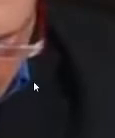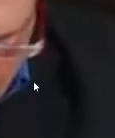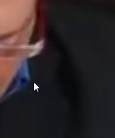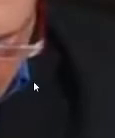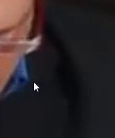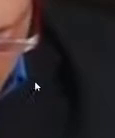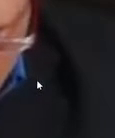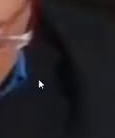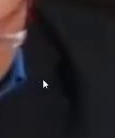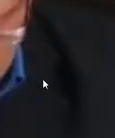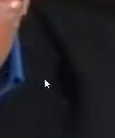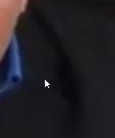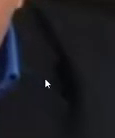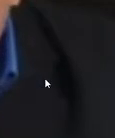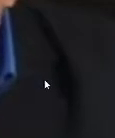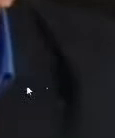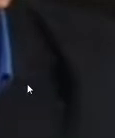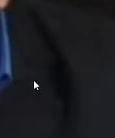patriots